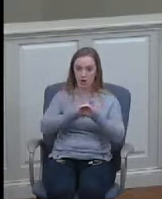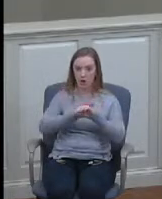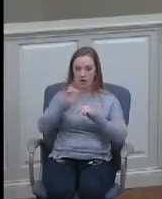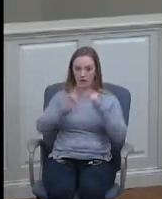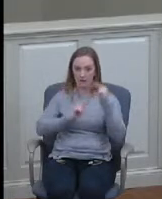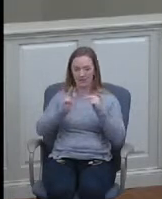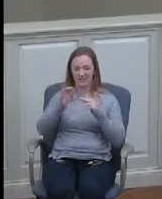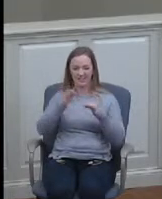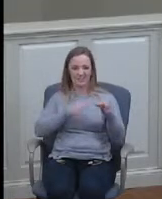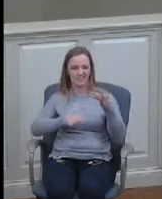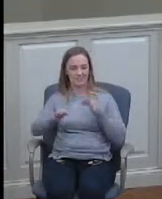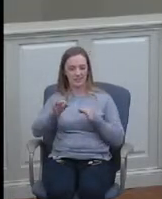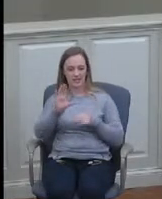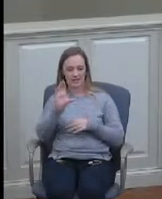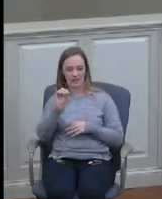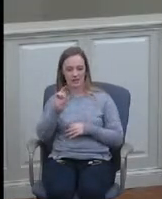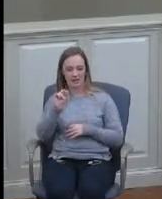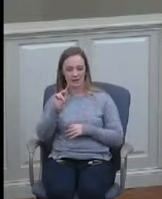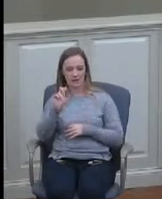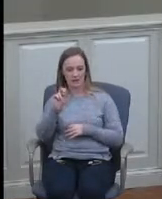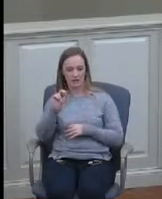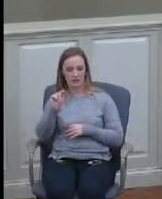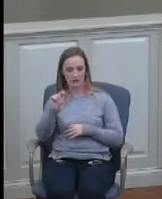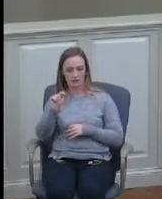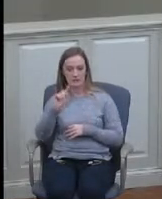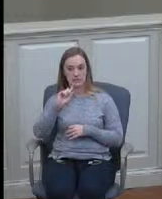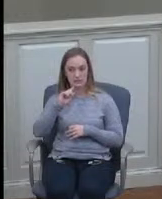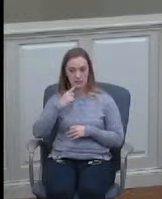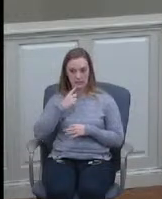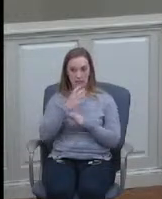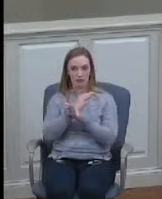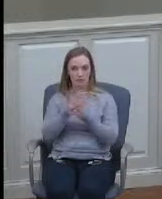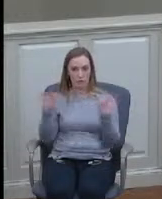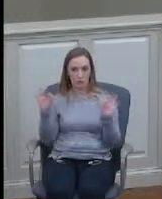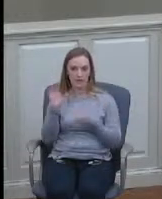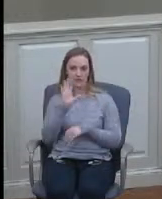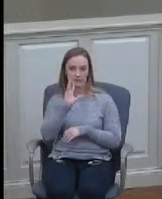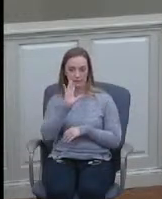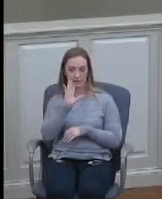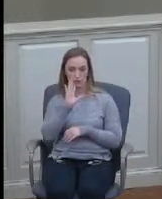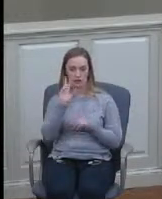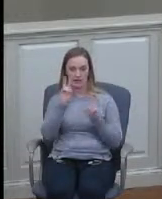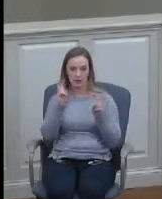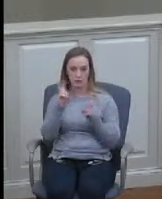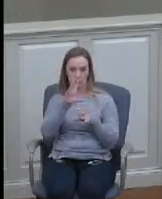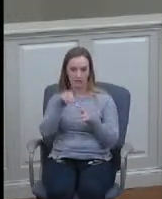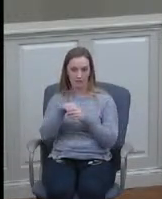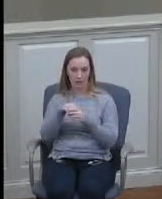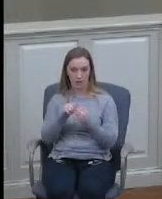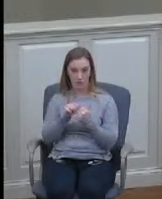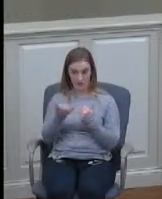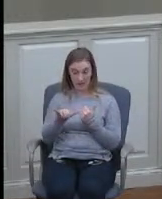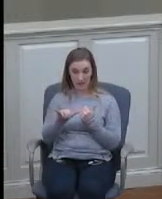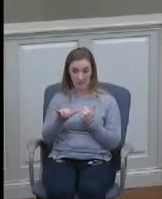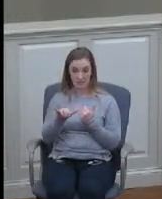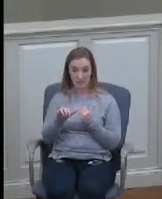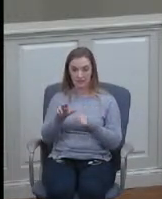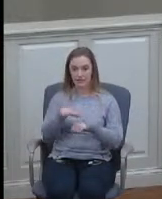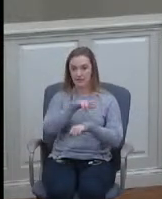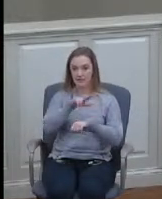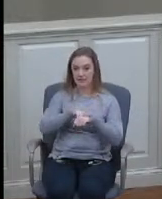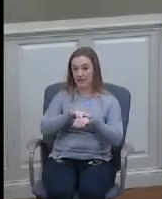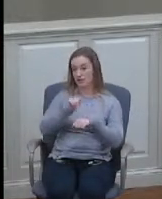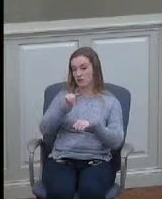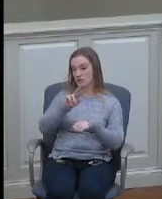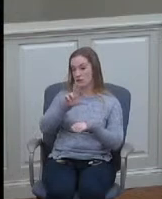content. And There are size. significant free speech issues involved in that. And really, you know, the National Trust